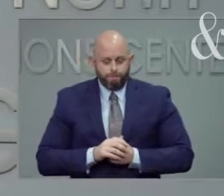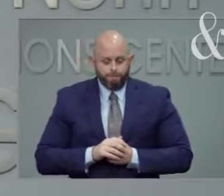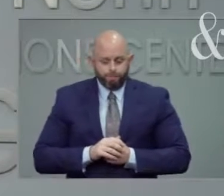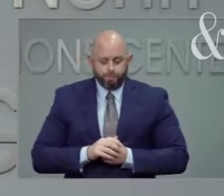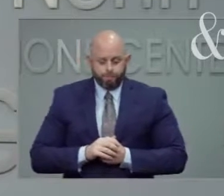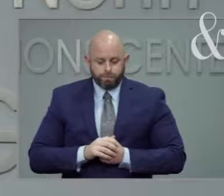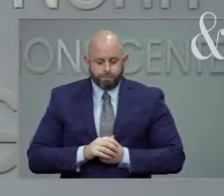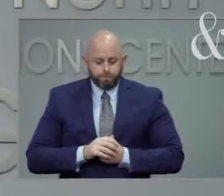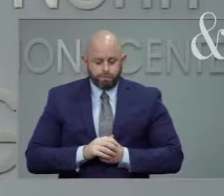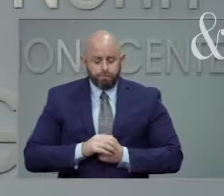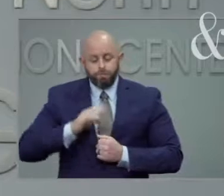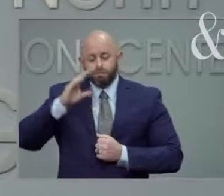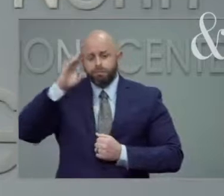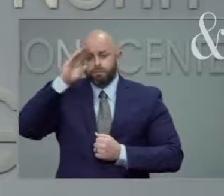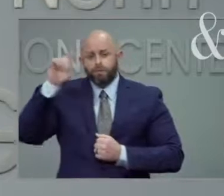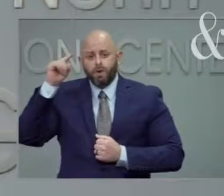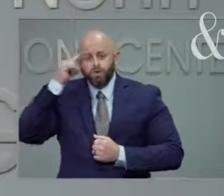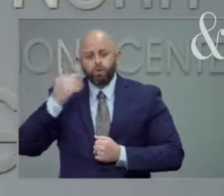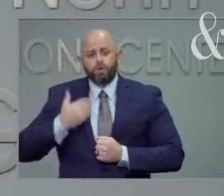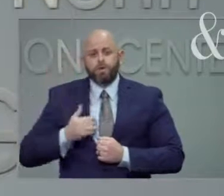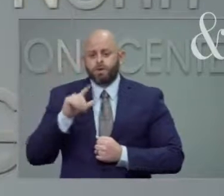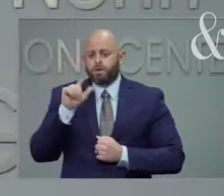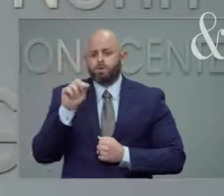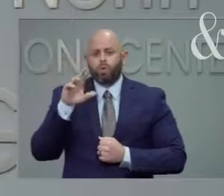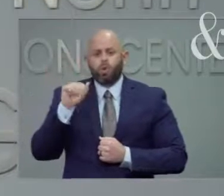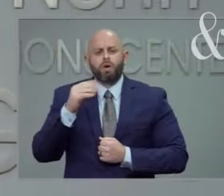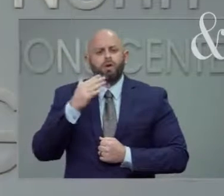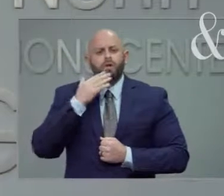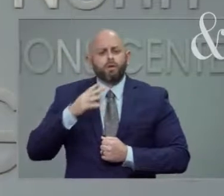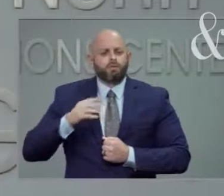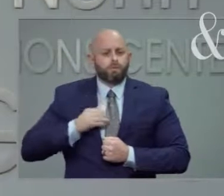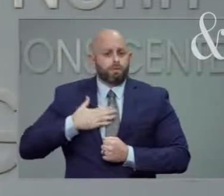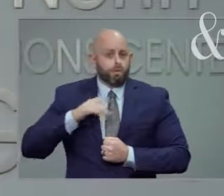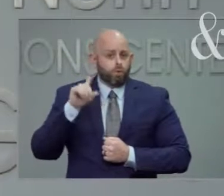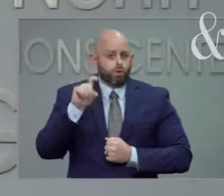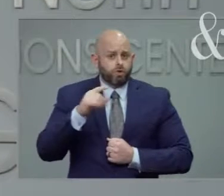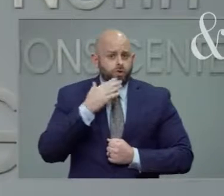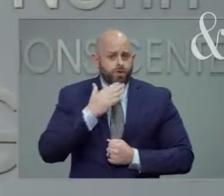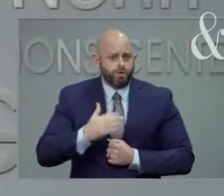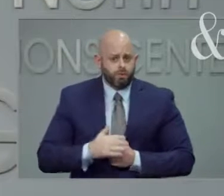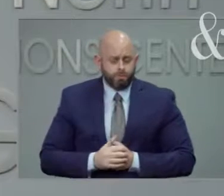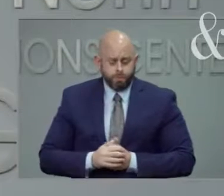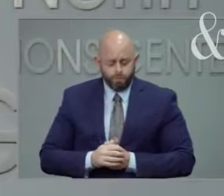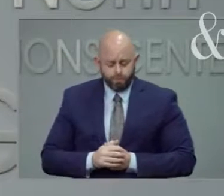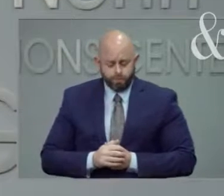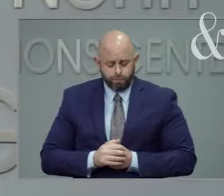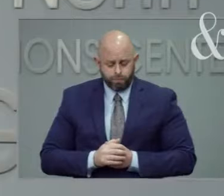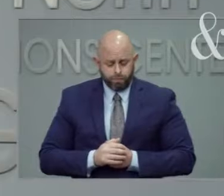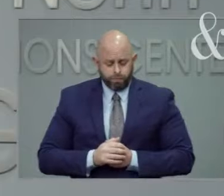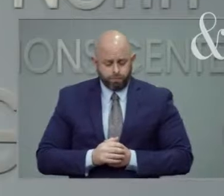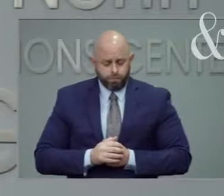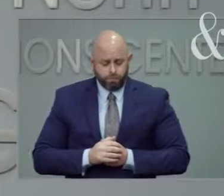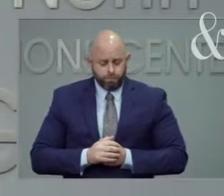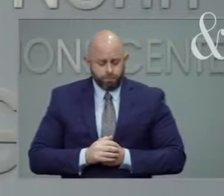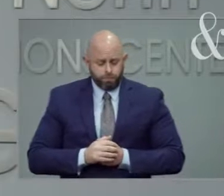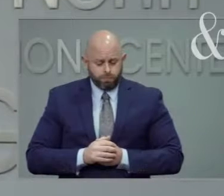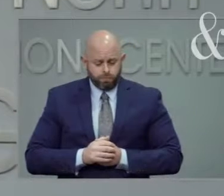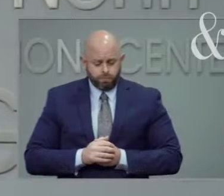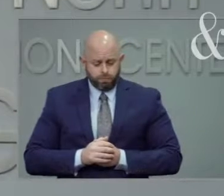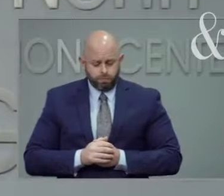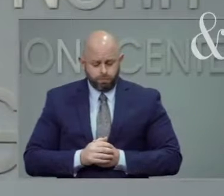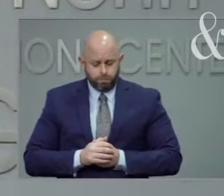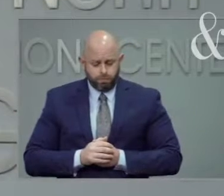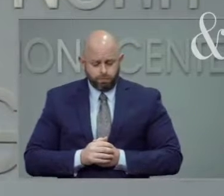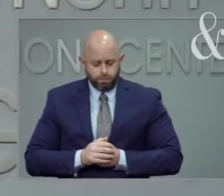Hi, Governor. This is Laura Leslie with WRAL. Thanks for taking my question. So here in Wake County, we only